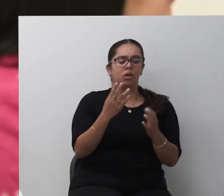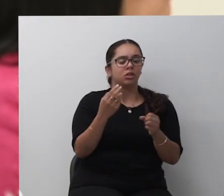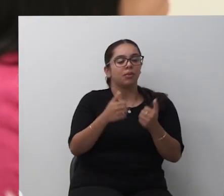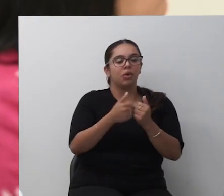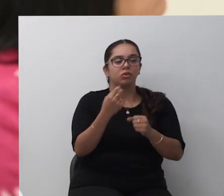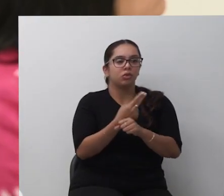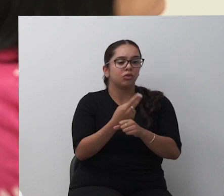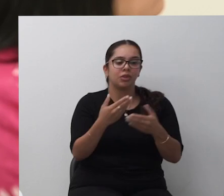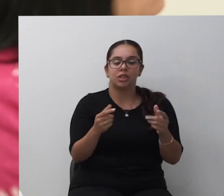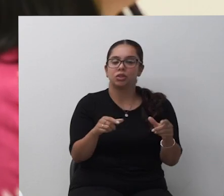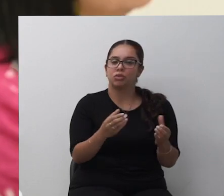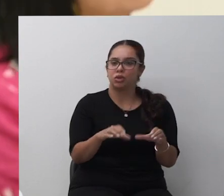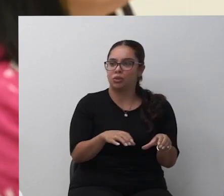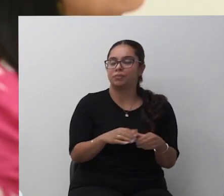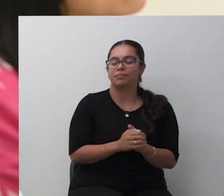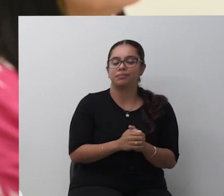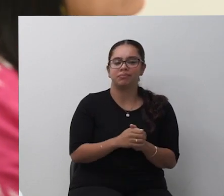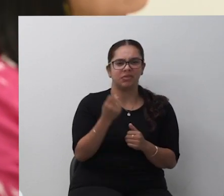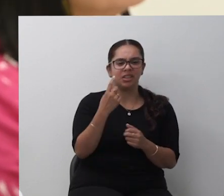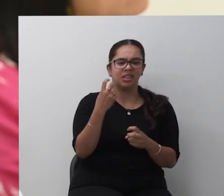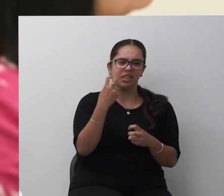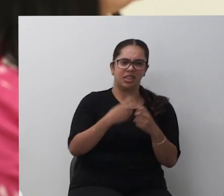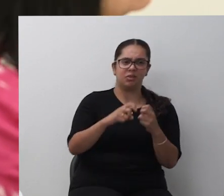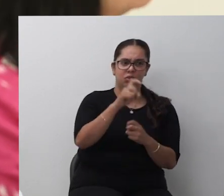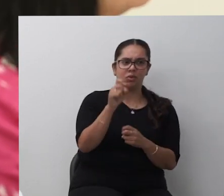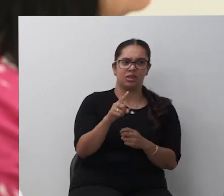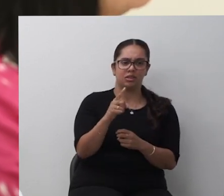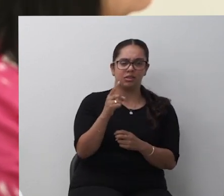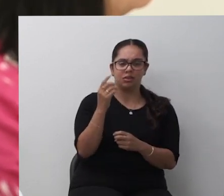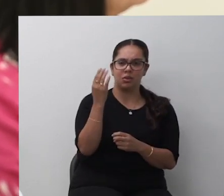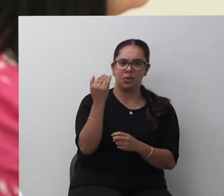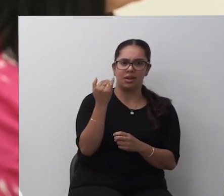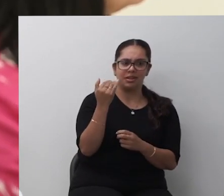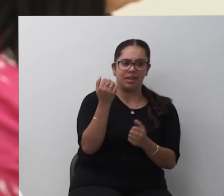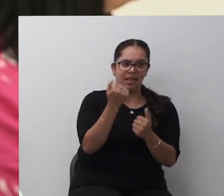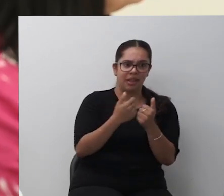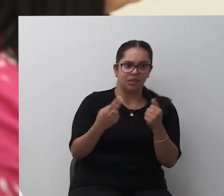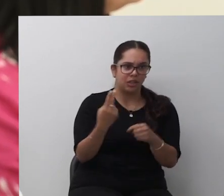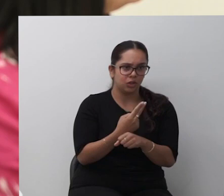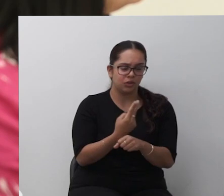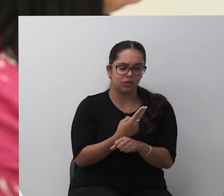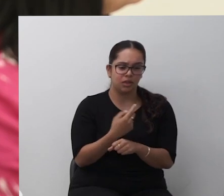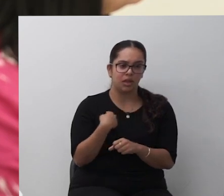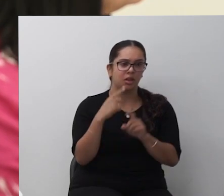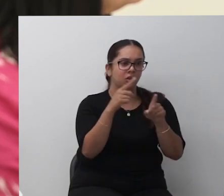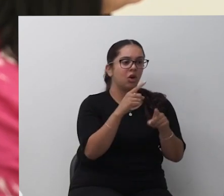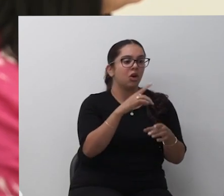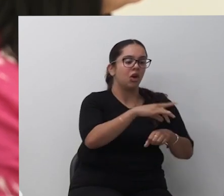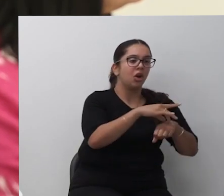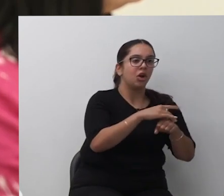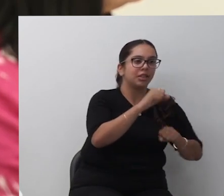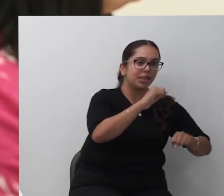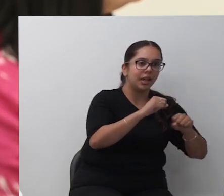thing to do? Which is such a difficult question because everything is useful. I was like going from earth sciences to like